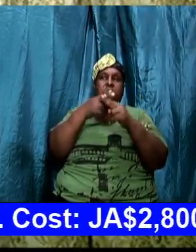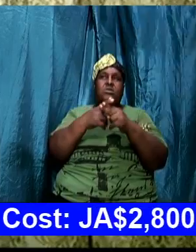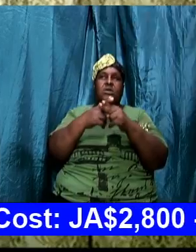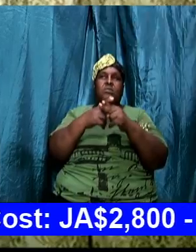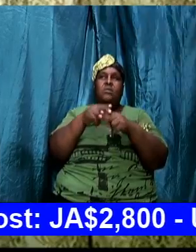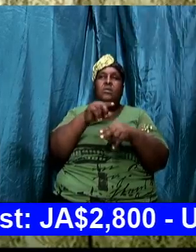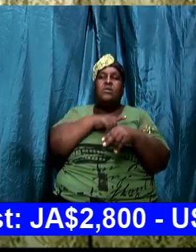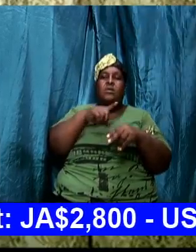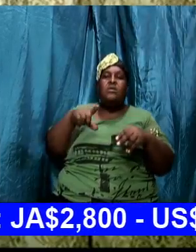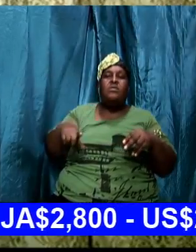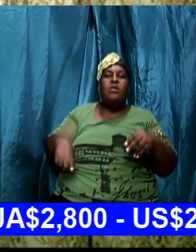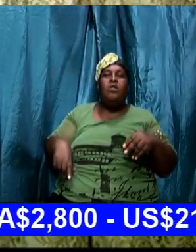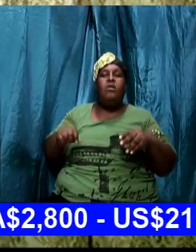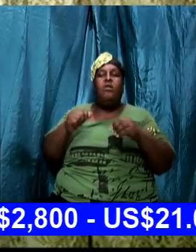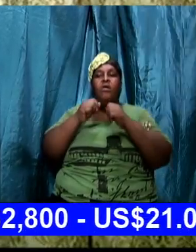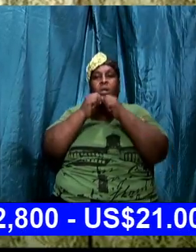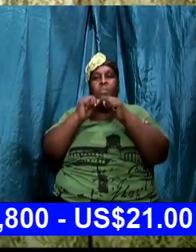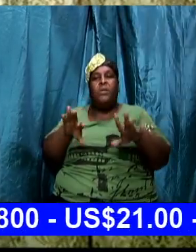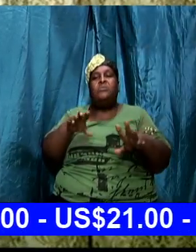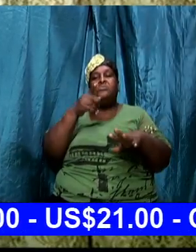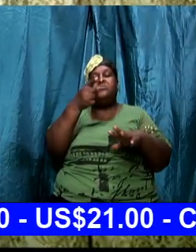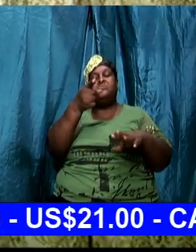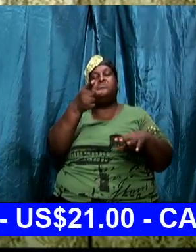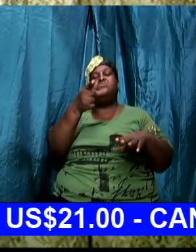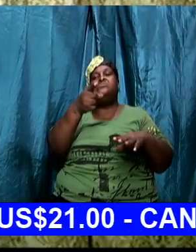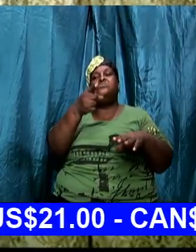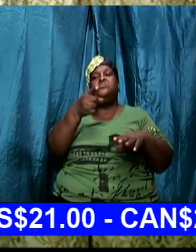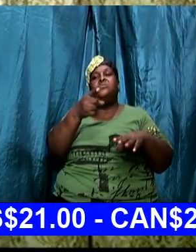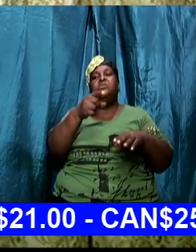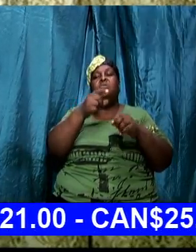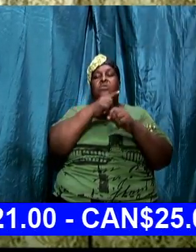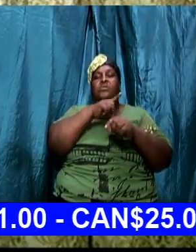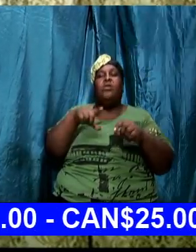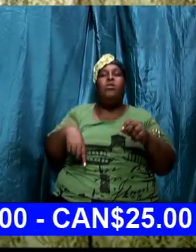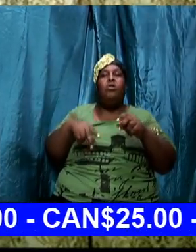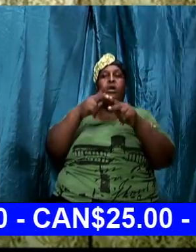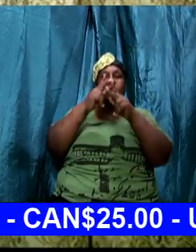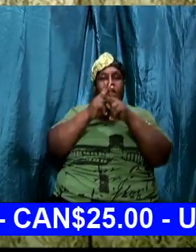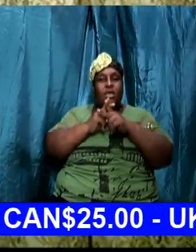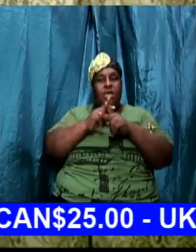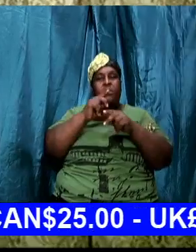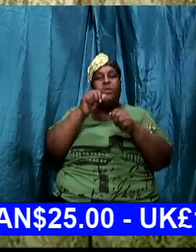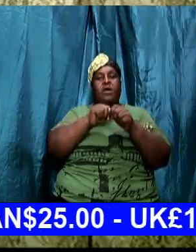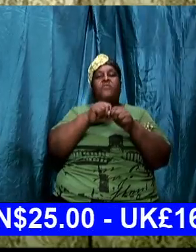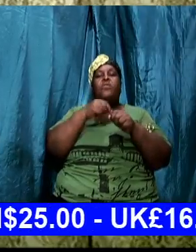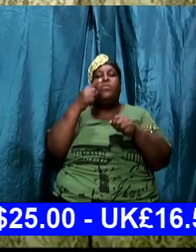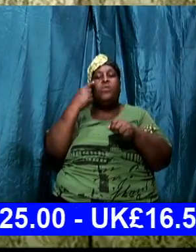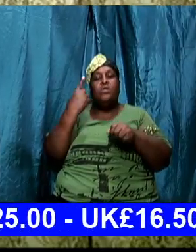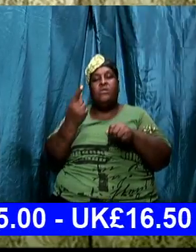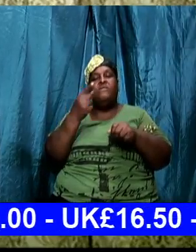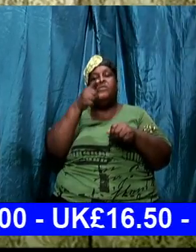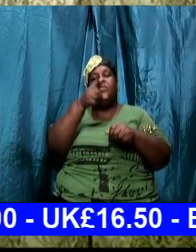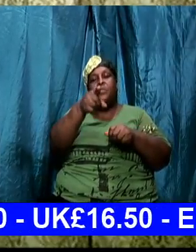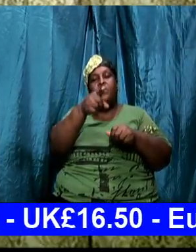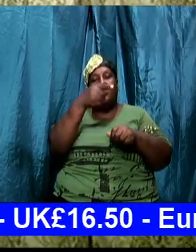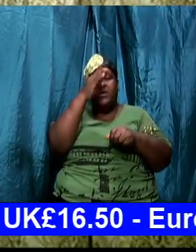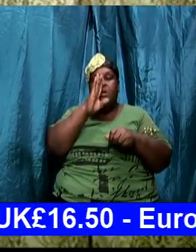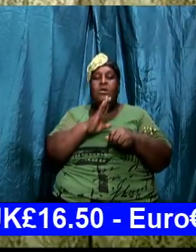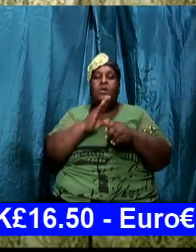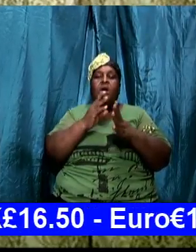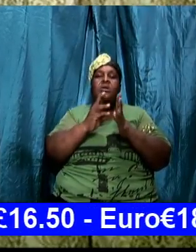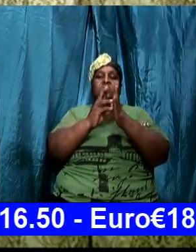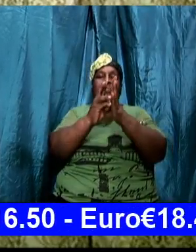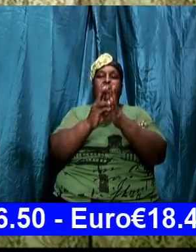the Lord bless you. The Lord keep every one of you. And God's willing, as we